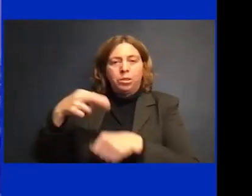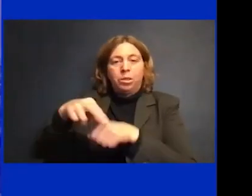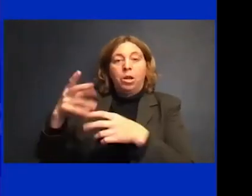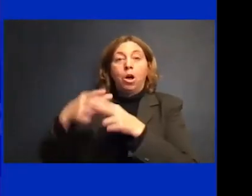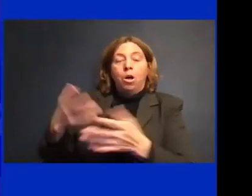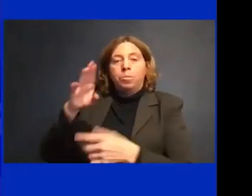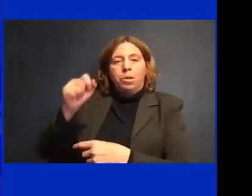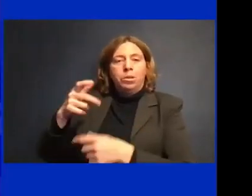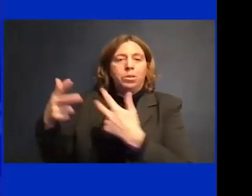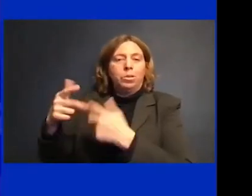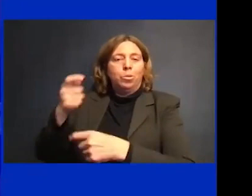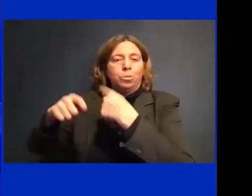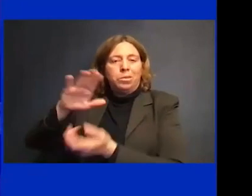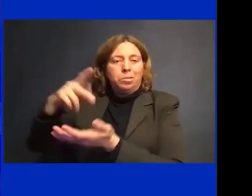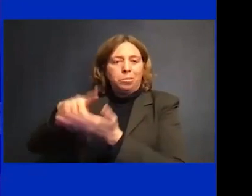Project.